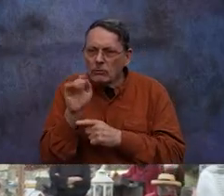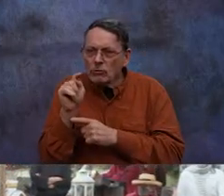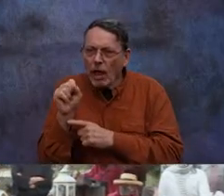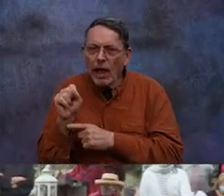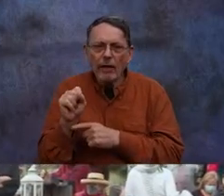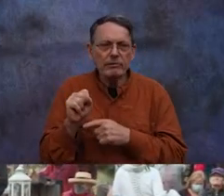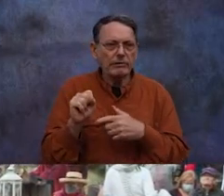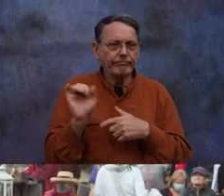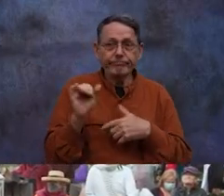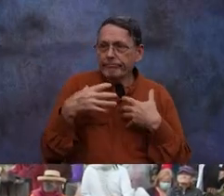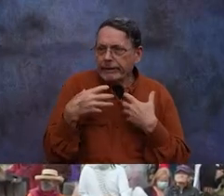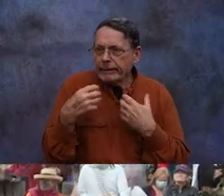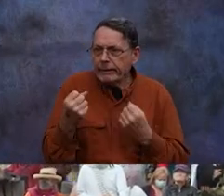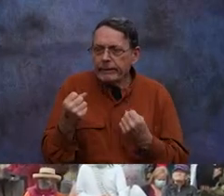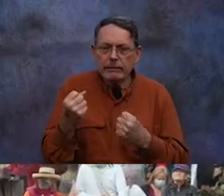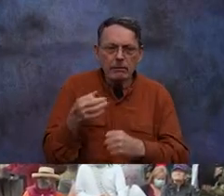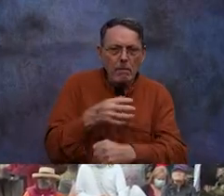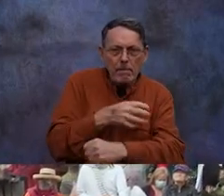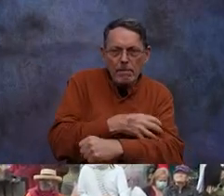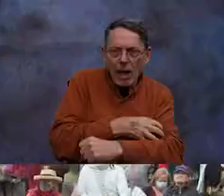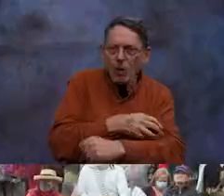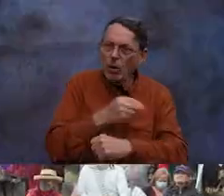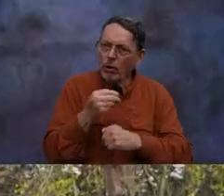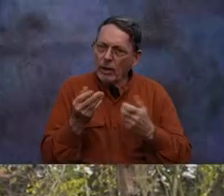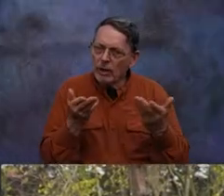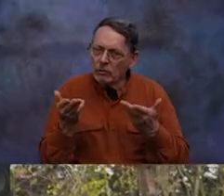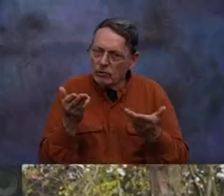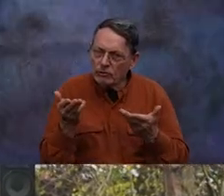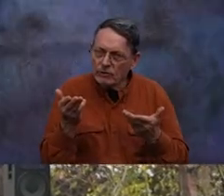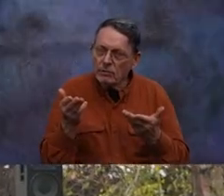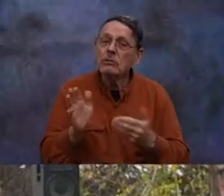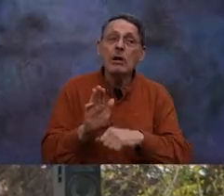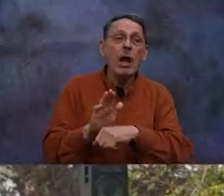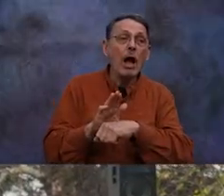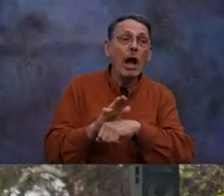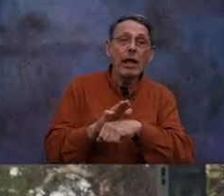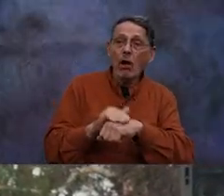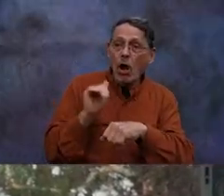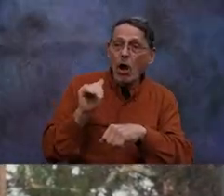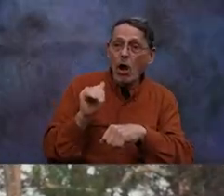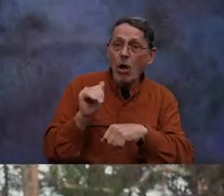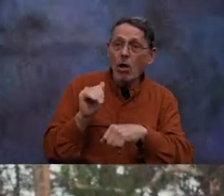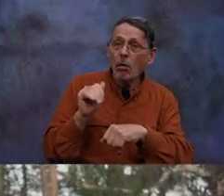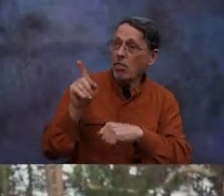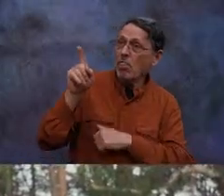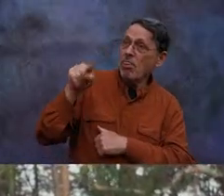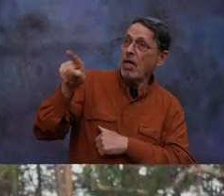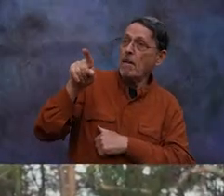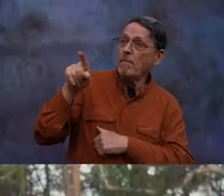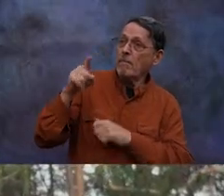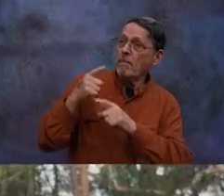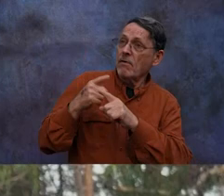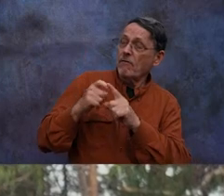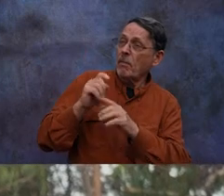craft of healing, the craft of power and service. I call the